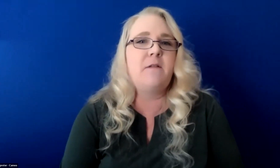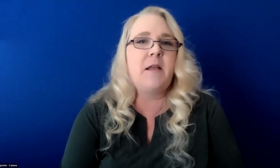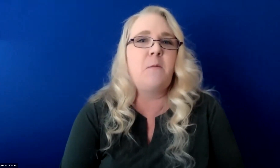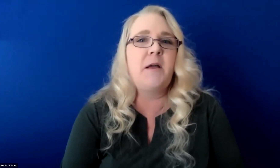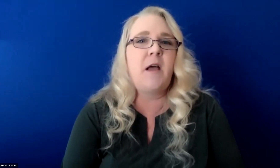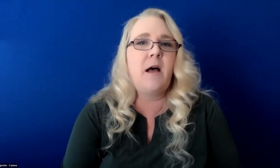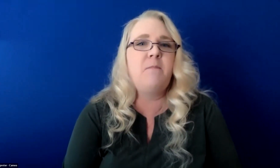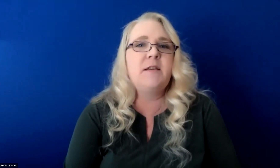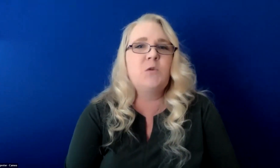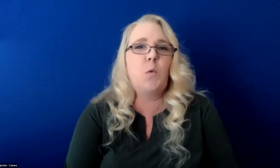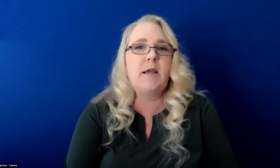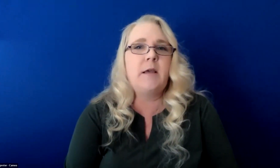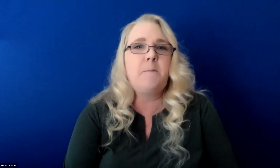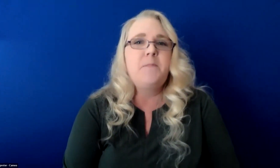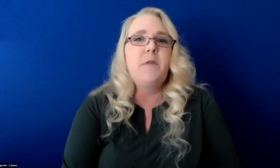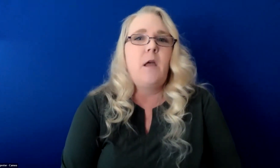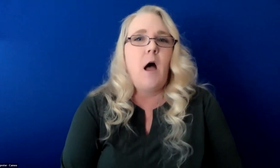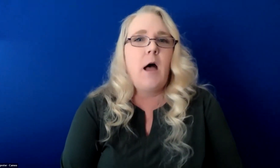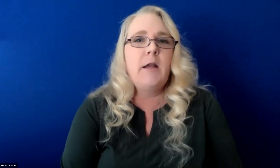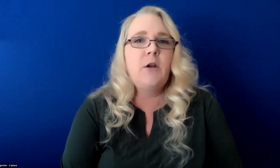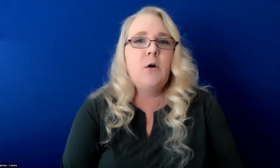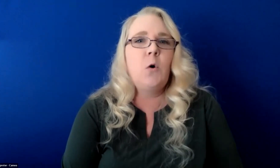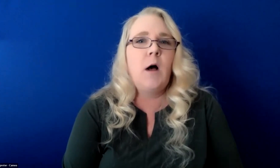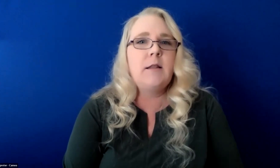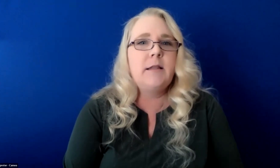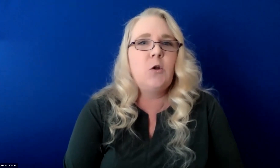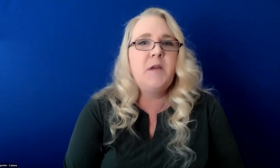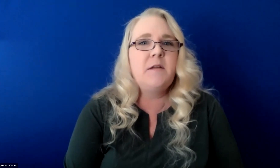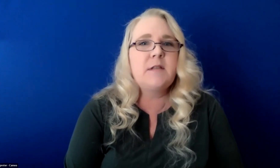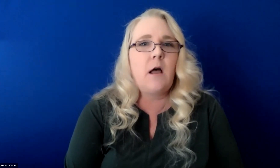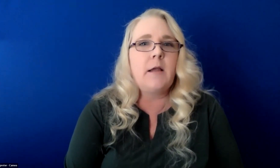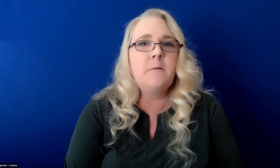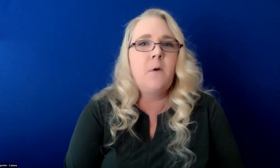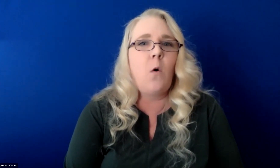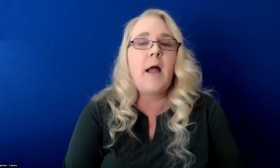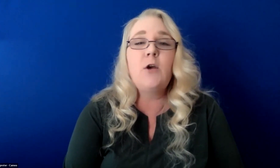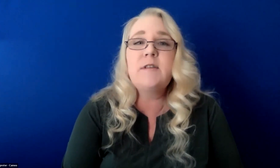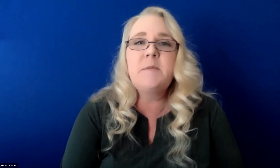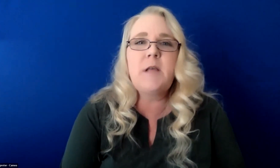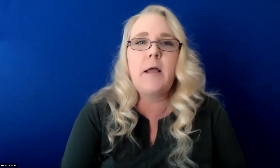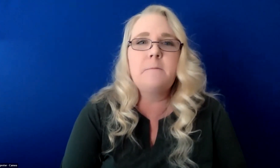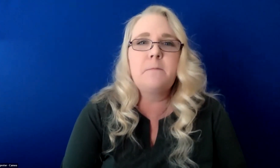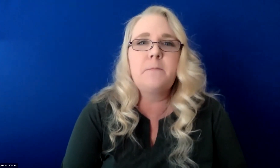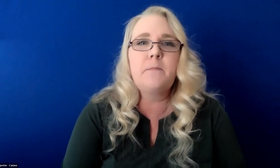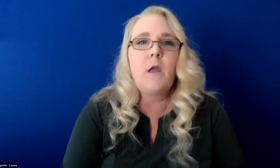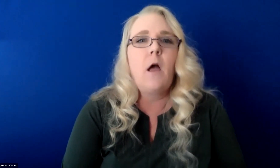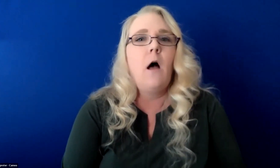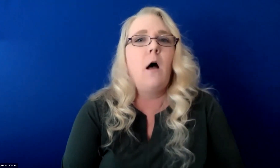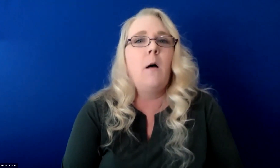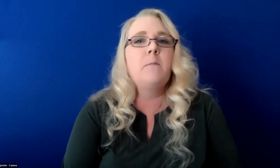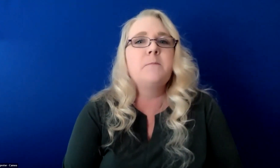upcoming event, but this week I know a little bit of sign, or I know some sign.